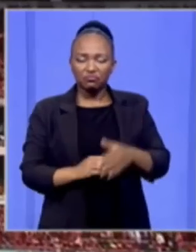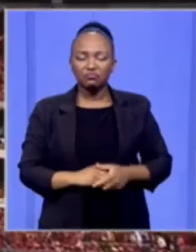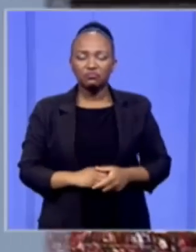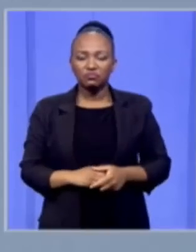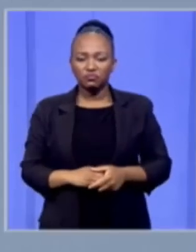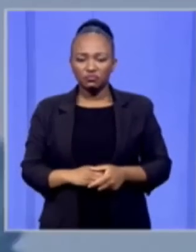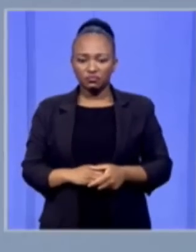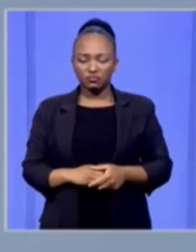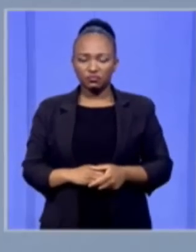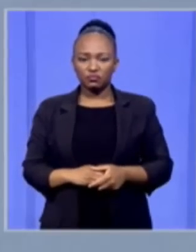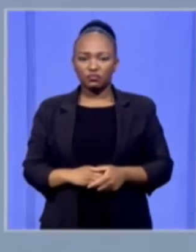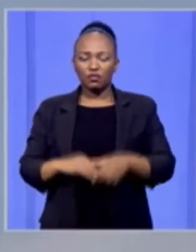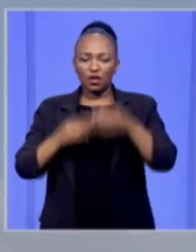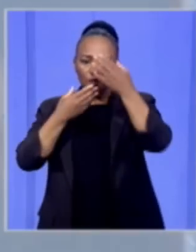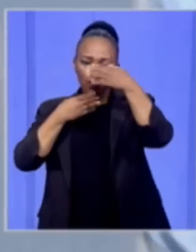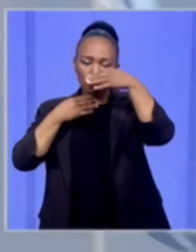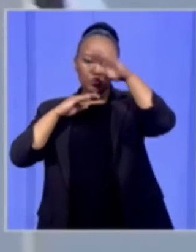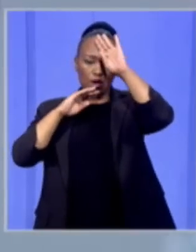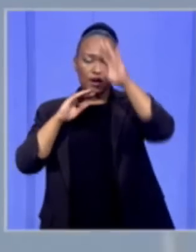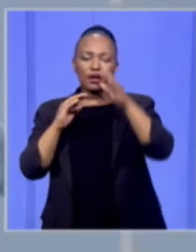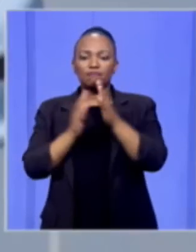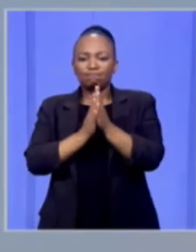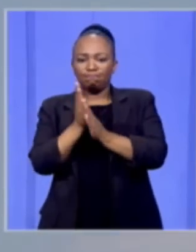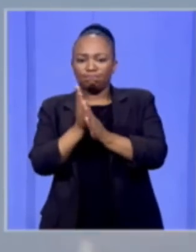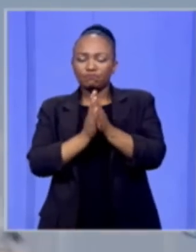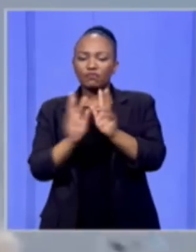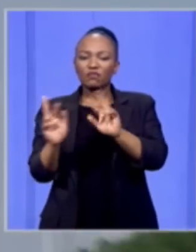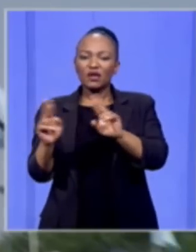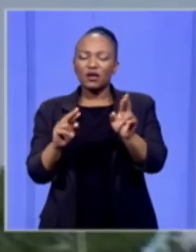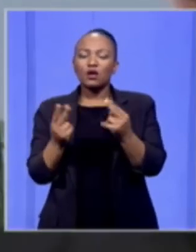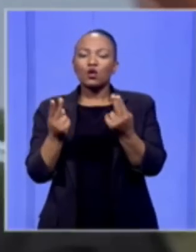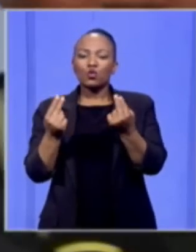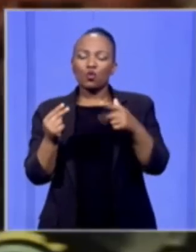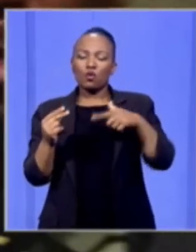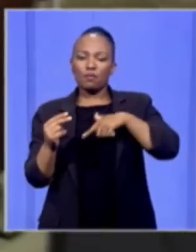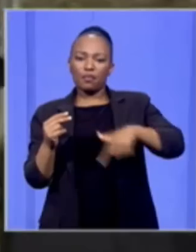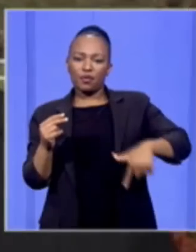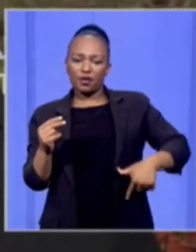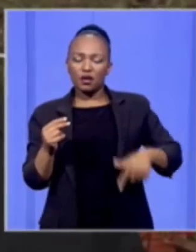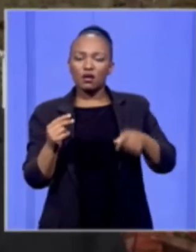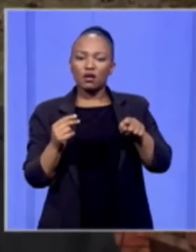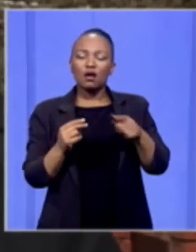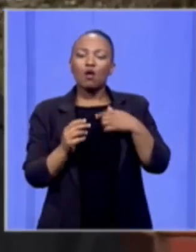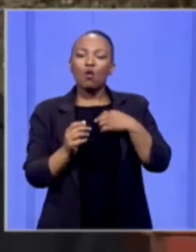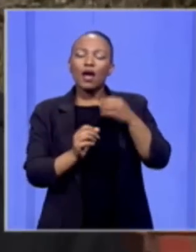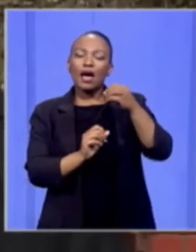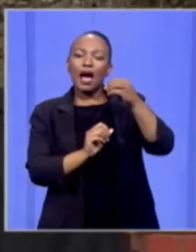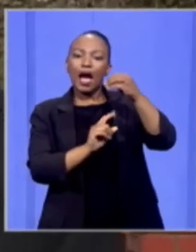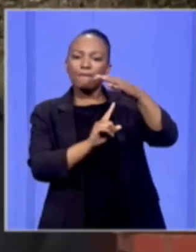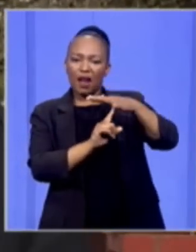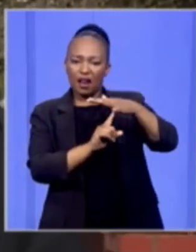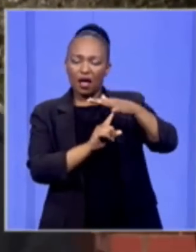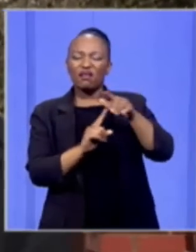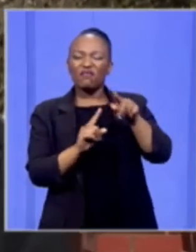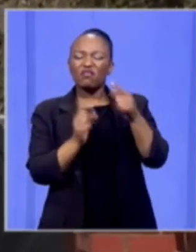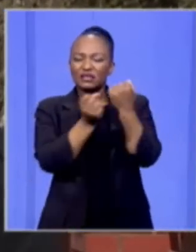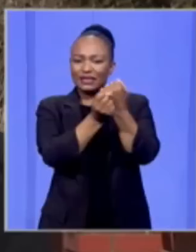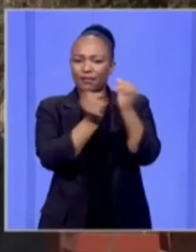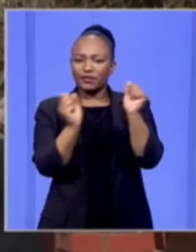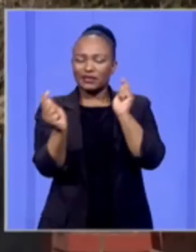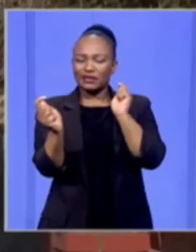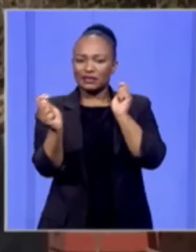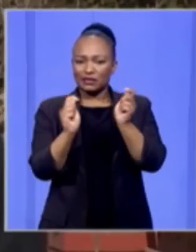Batswana ba ipakanyeditse go amogela puso e ntšha e eteletseng pele ke lekoko la Umbrella for Democratic Change. Ba le bantsi ba solofela